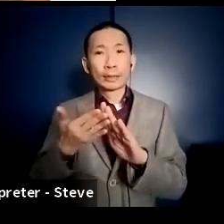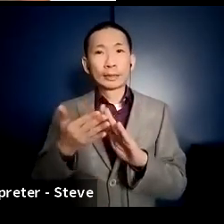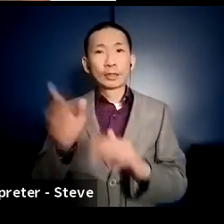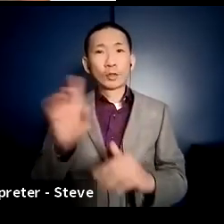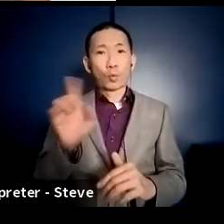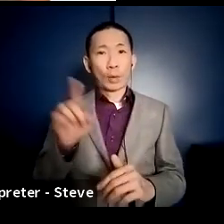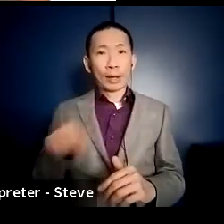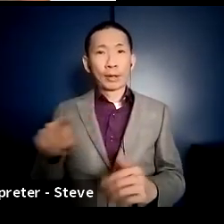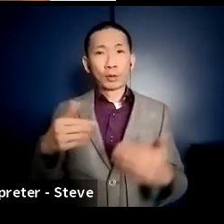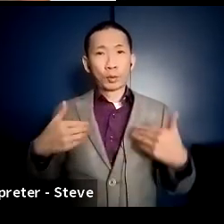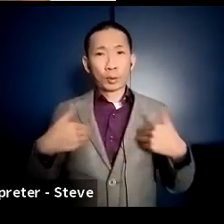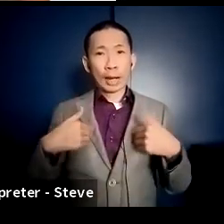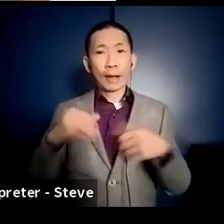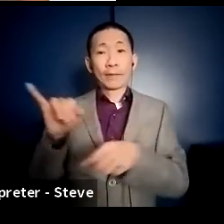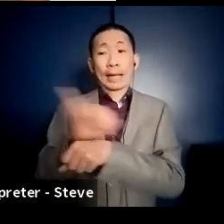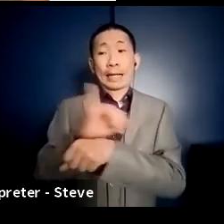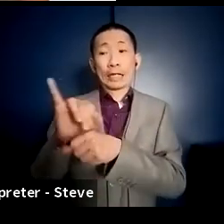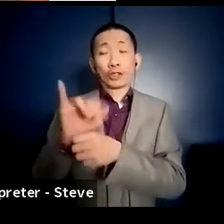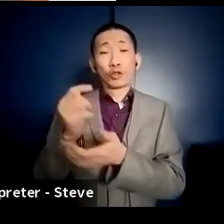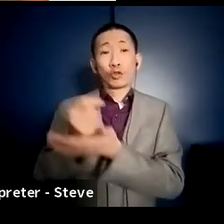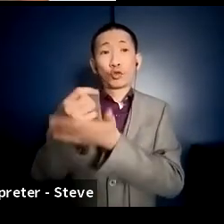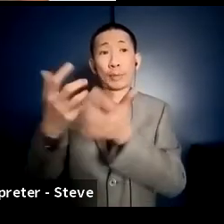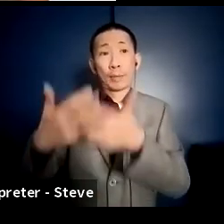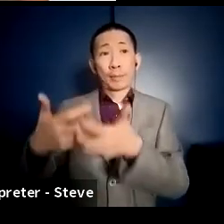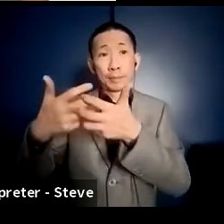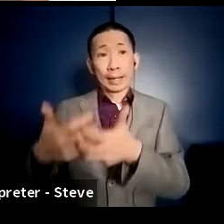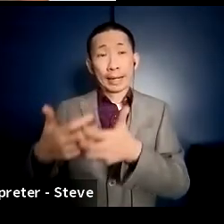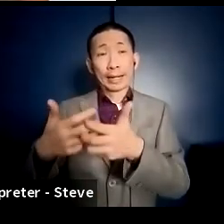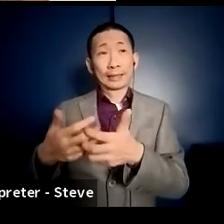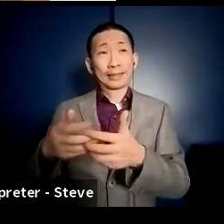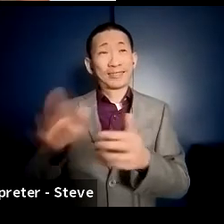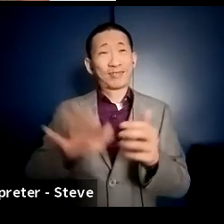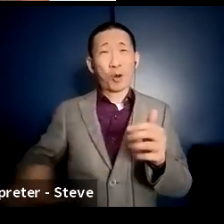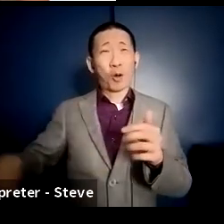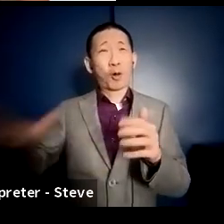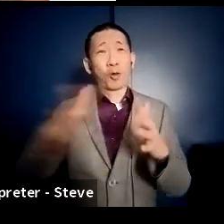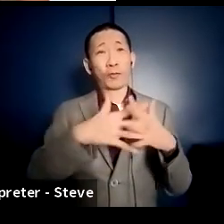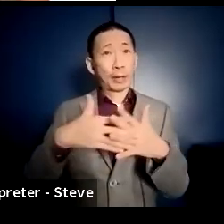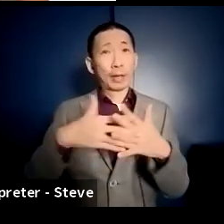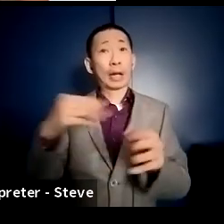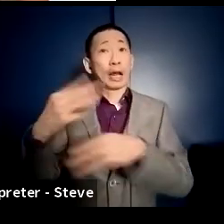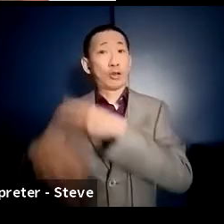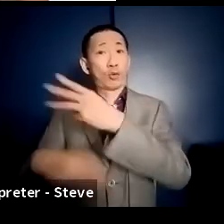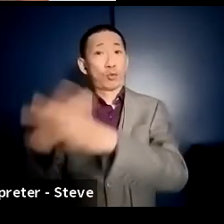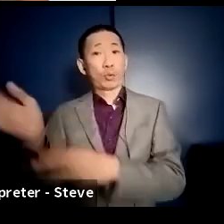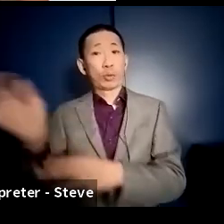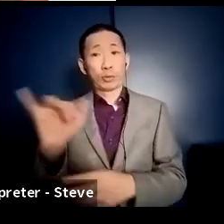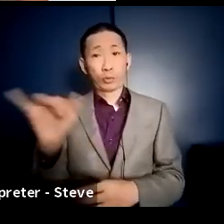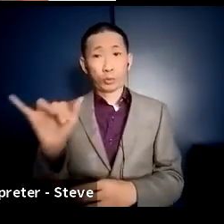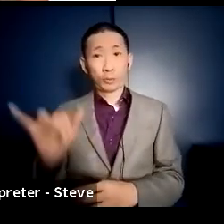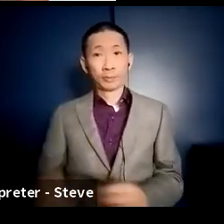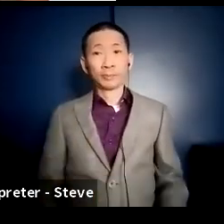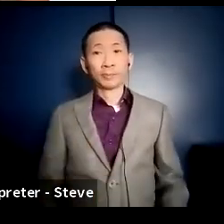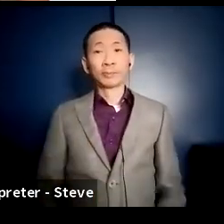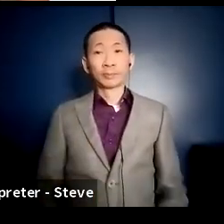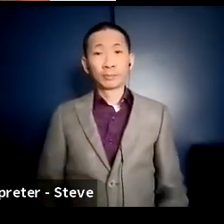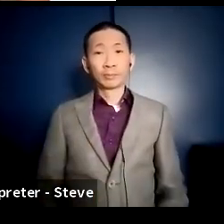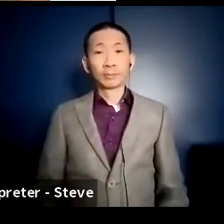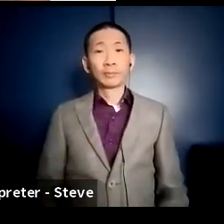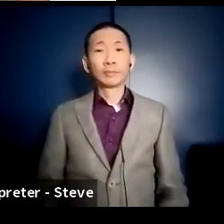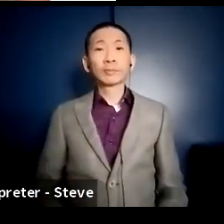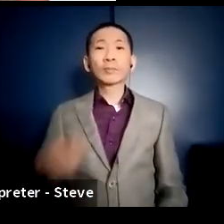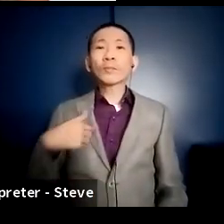are industrial treatment plants in cities all across the country and across the world. I know